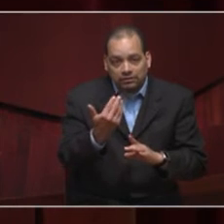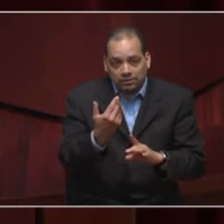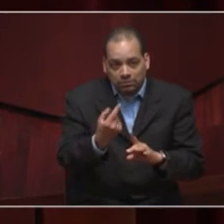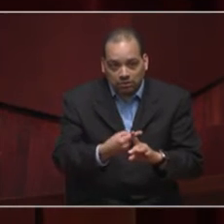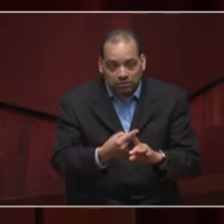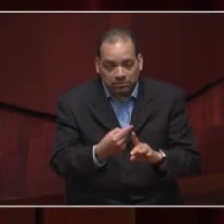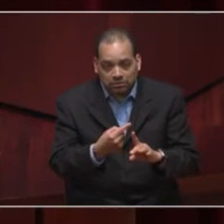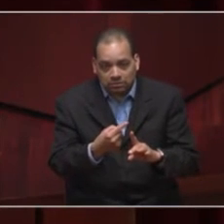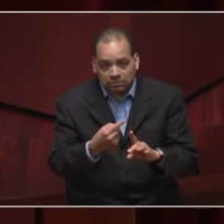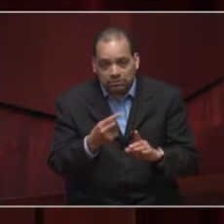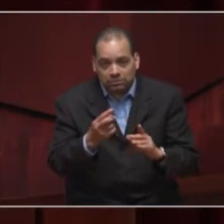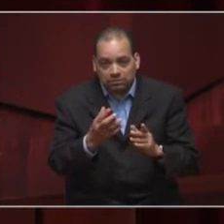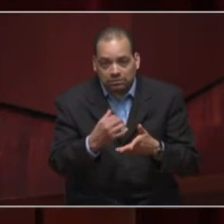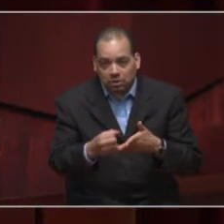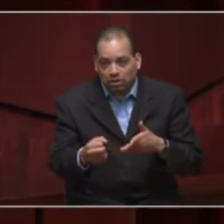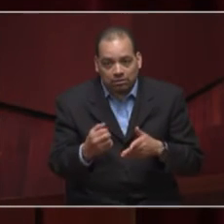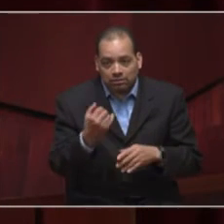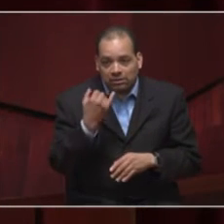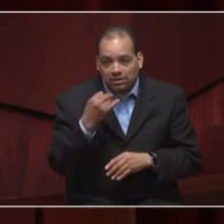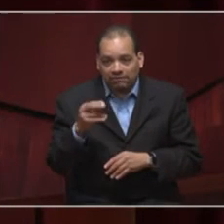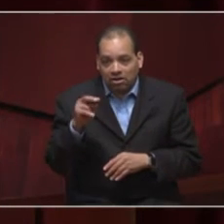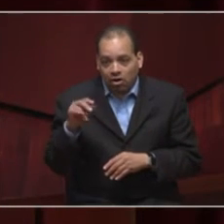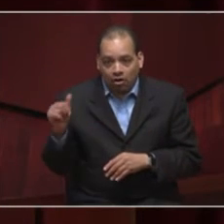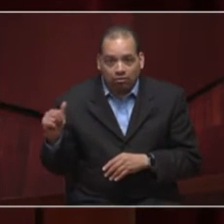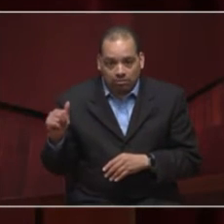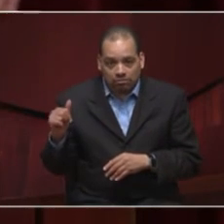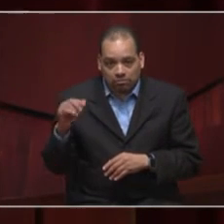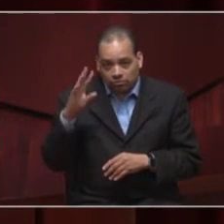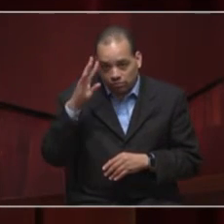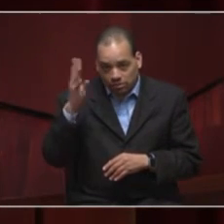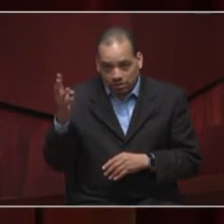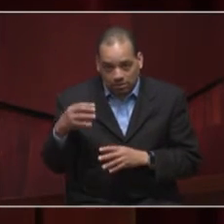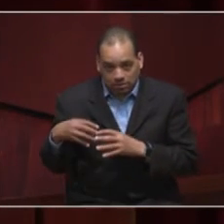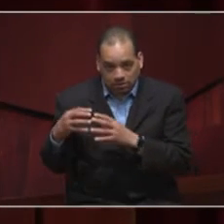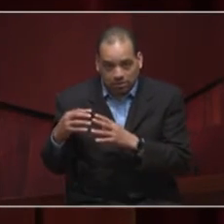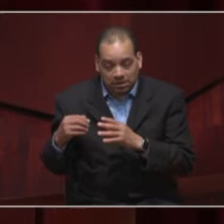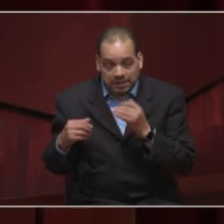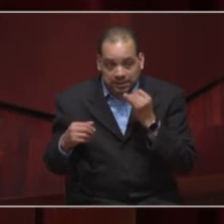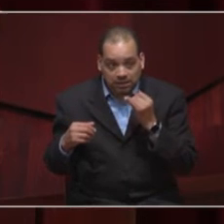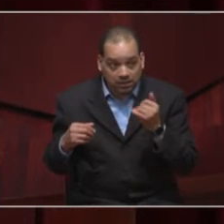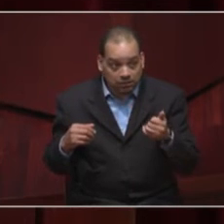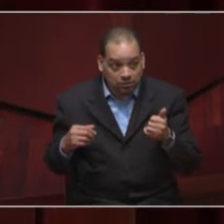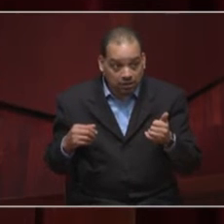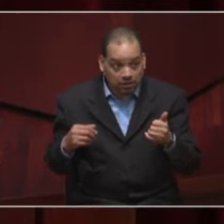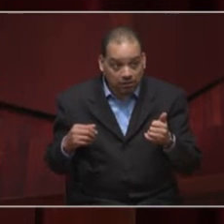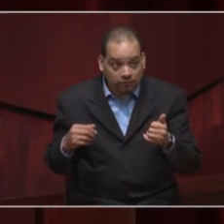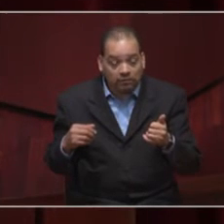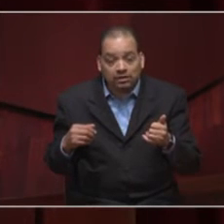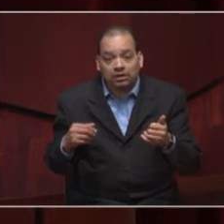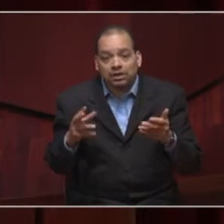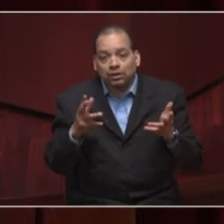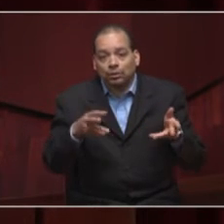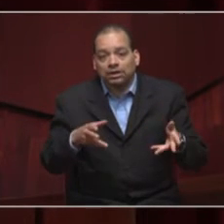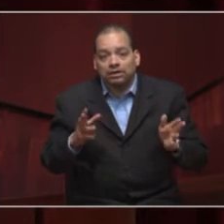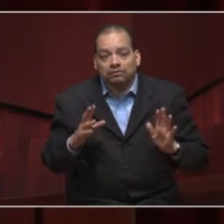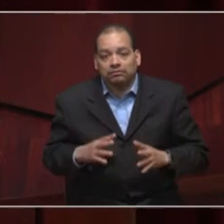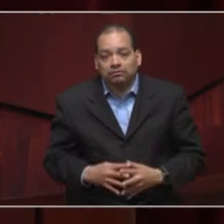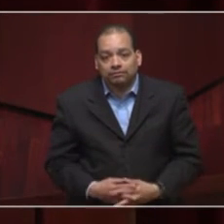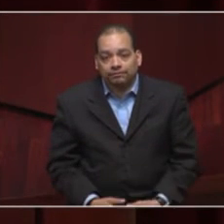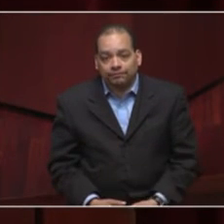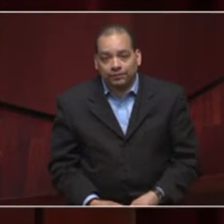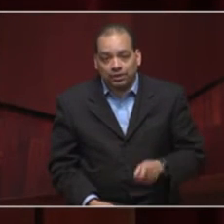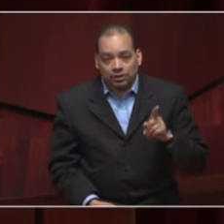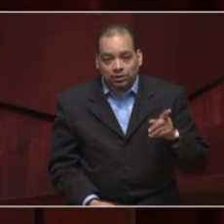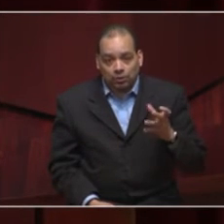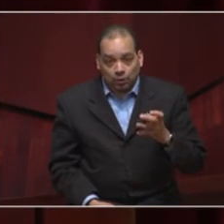NARA. If you created this yourself in your agency, we are not touching those. If you want them deleted, you can